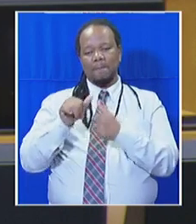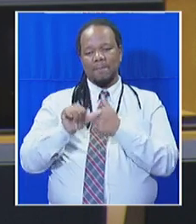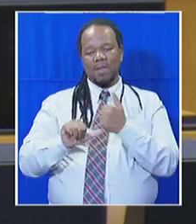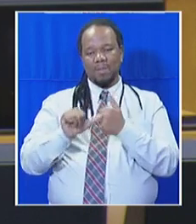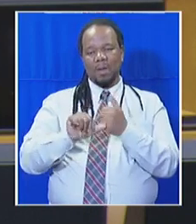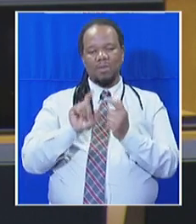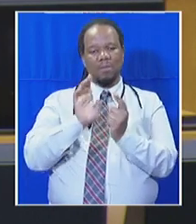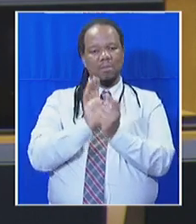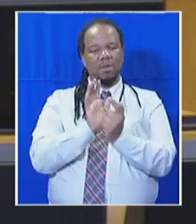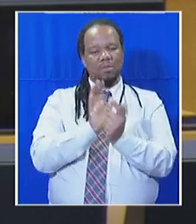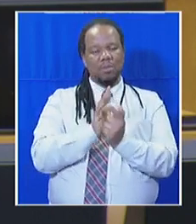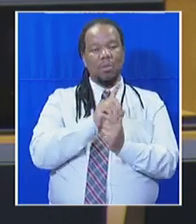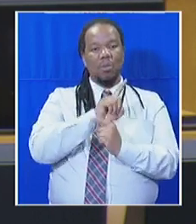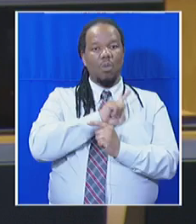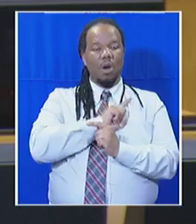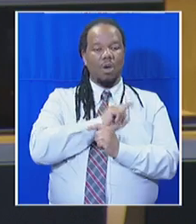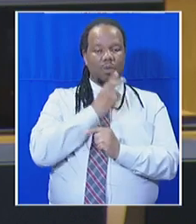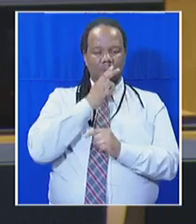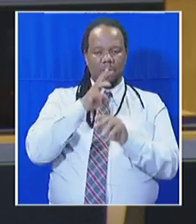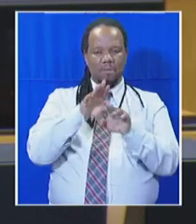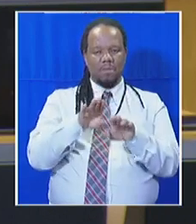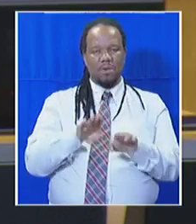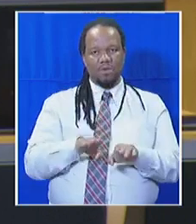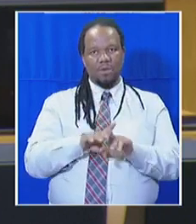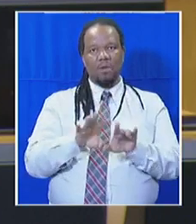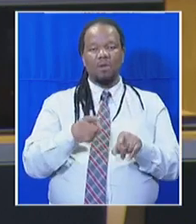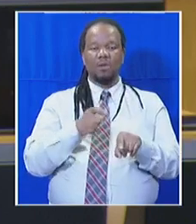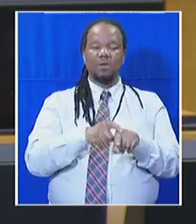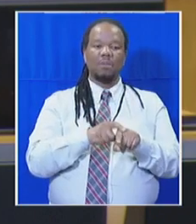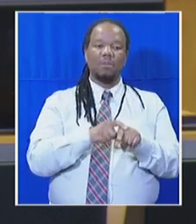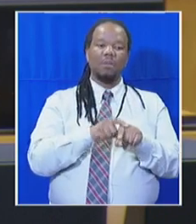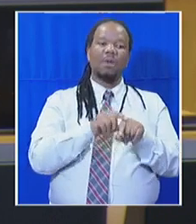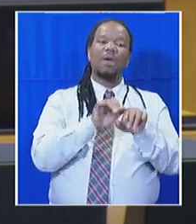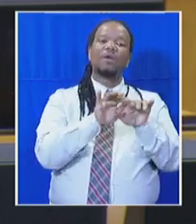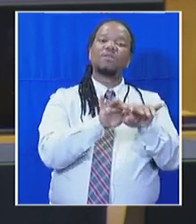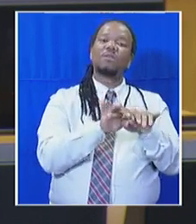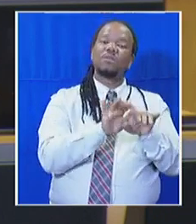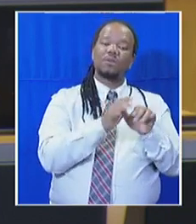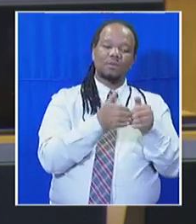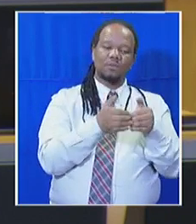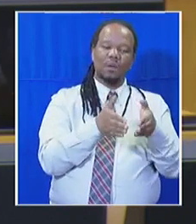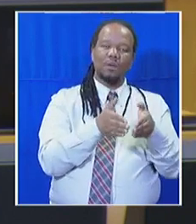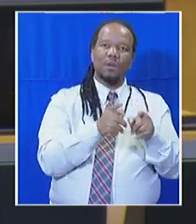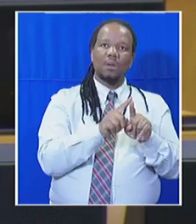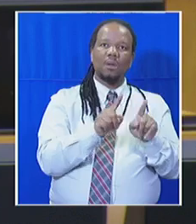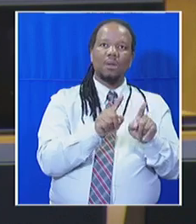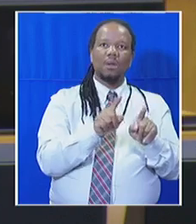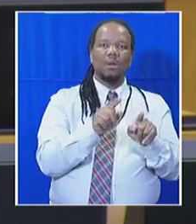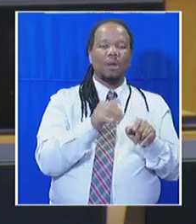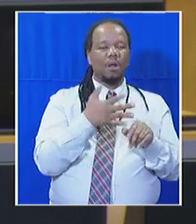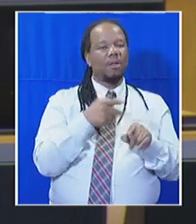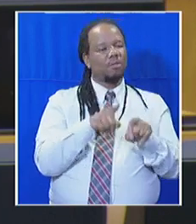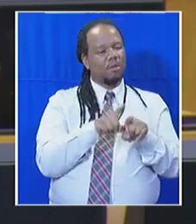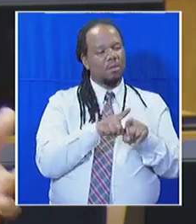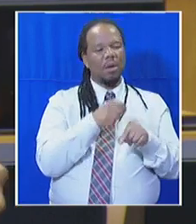stability within the environment. Our National Senior Certificate examinations have indeed commenced, and notwithstanding the disputes with regard to the annual national